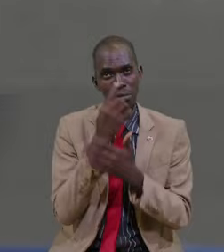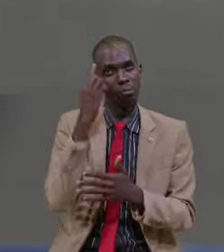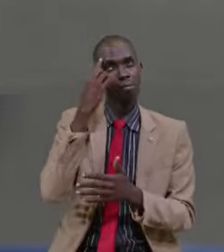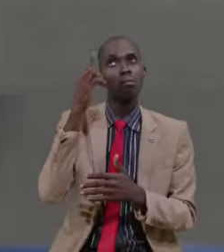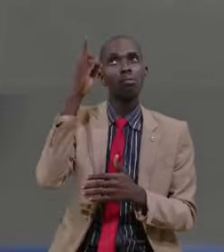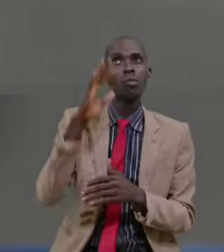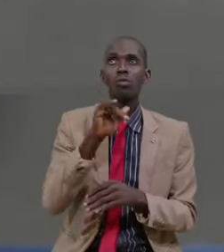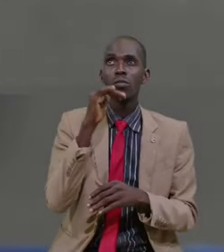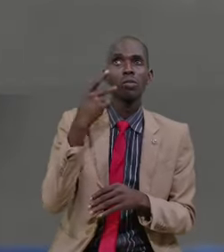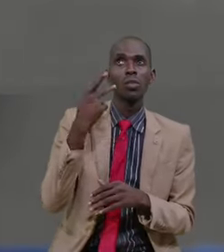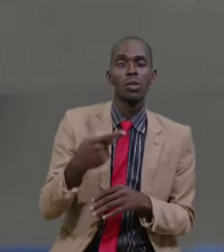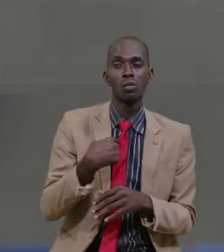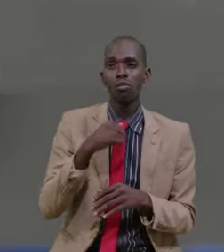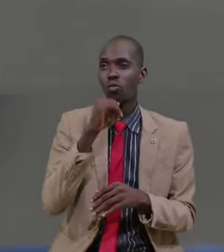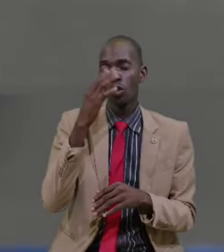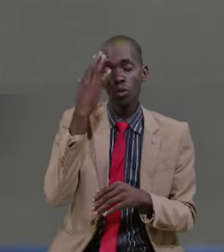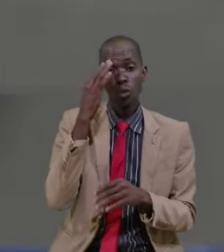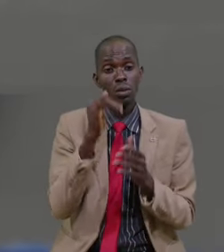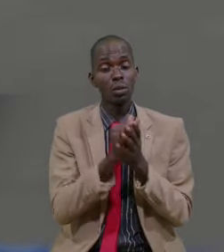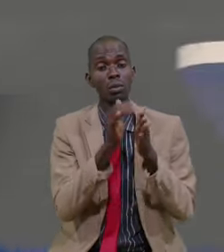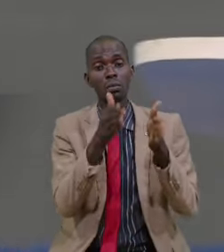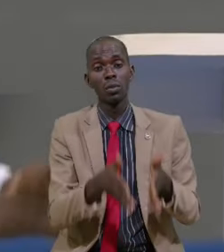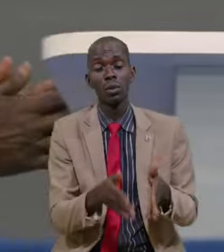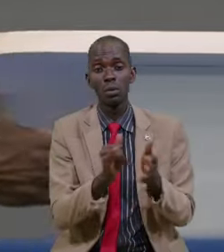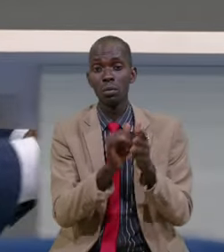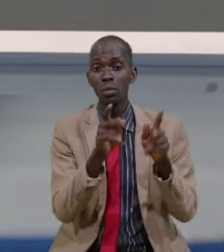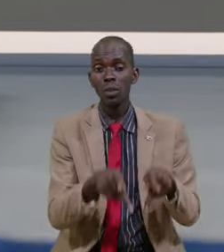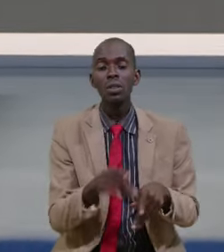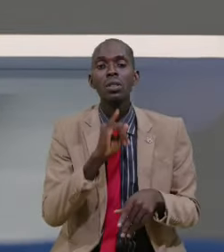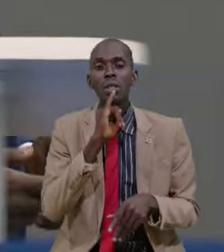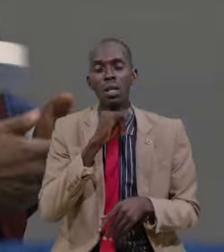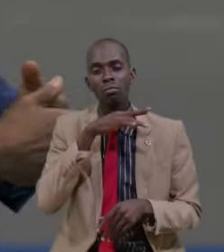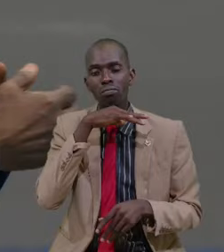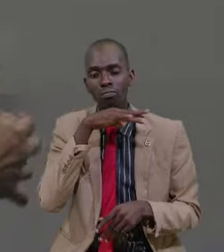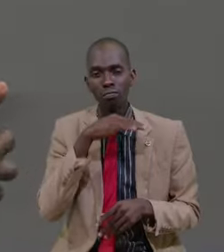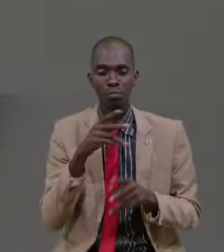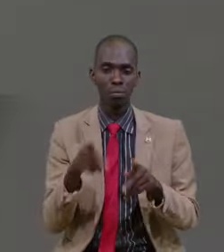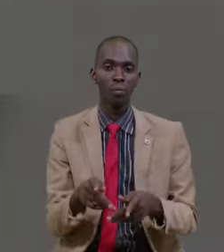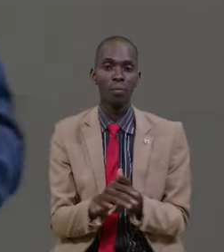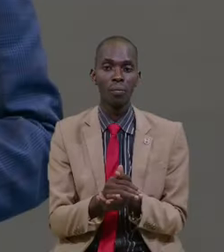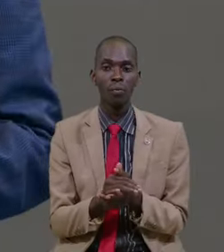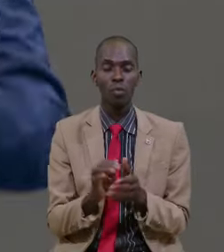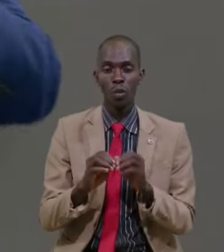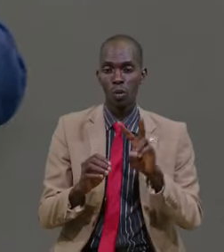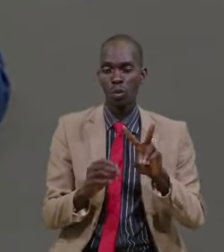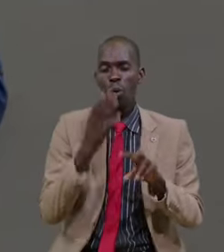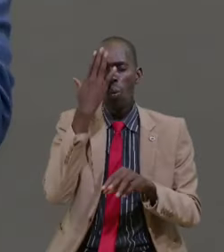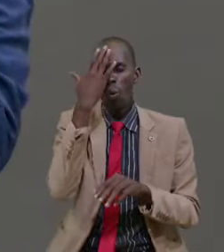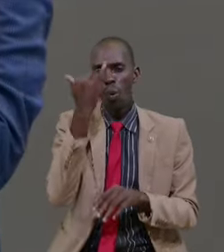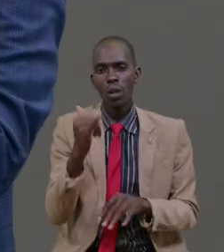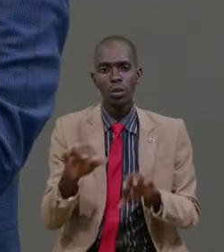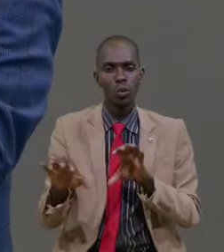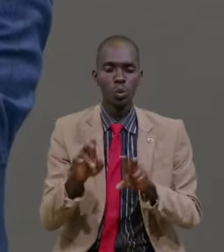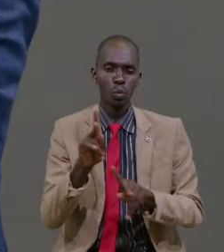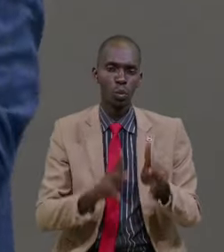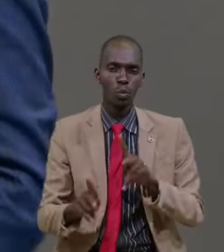know, that man, that woman is corrupt. Number two, why do people have corruption? Number